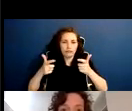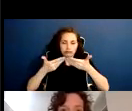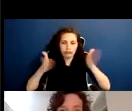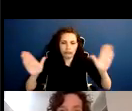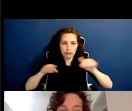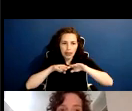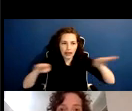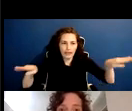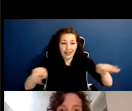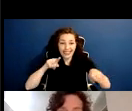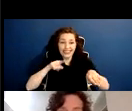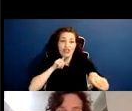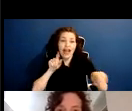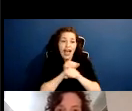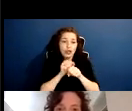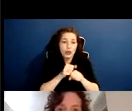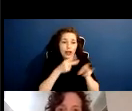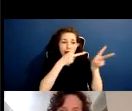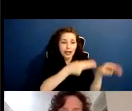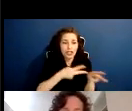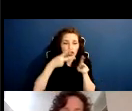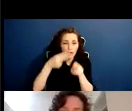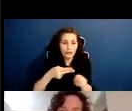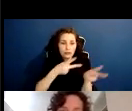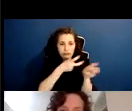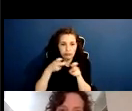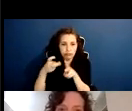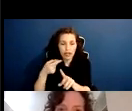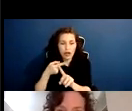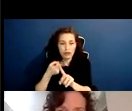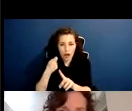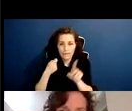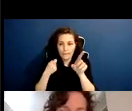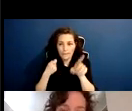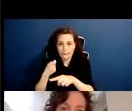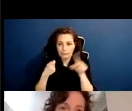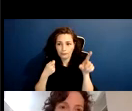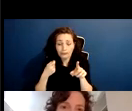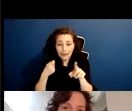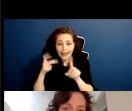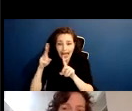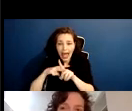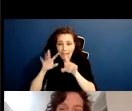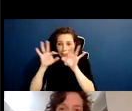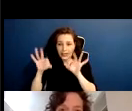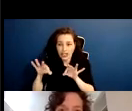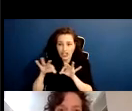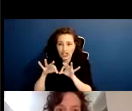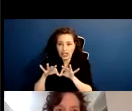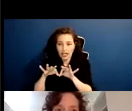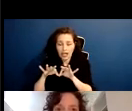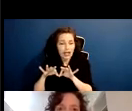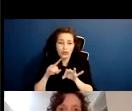actual excerpts from their application. Normally, I would have the filmmakers read it out loud because I do think it's